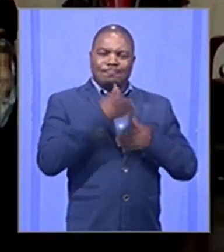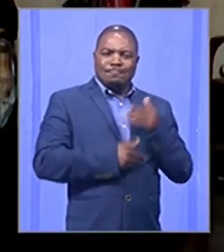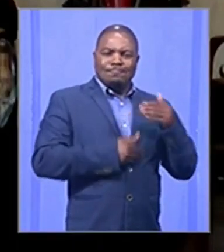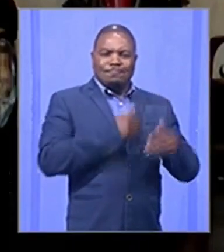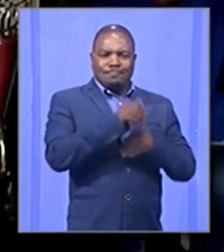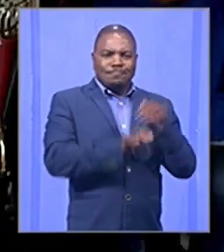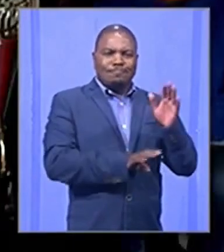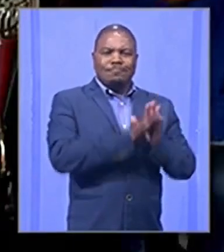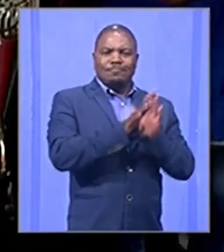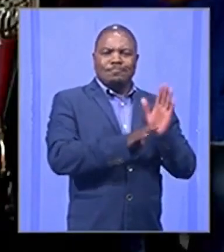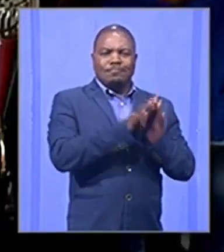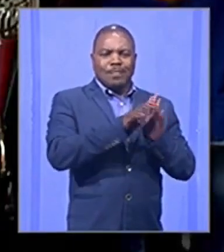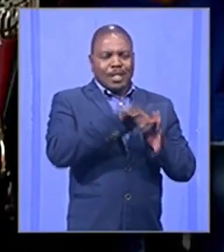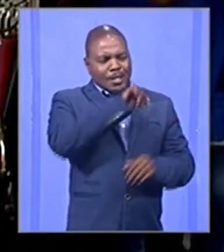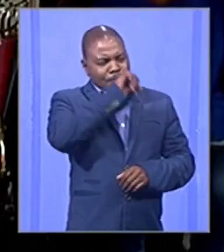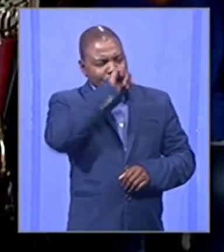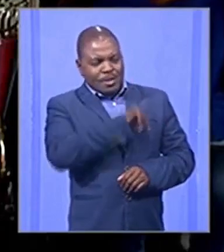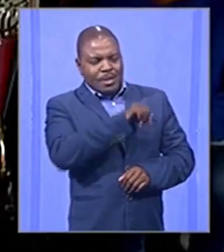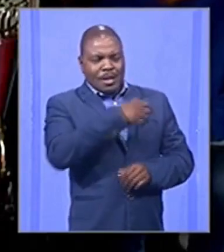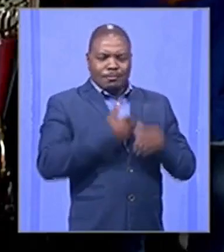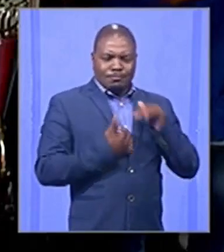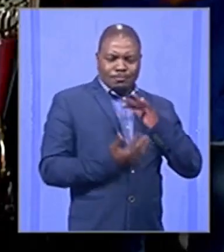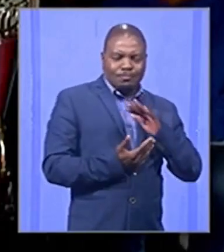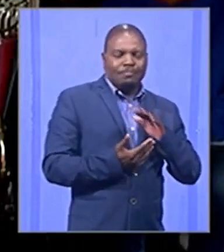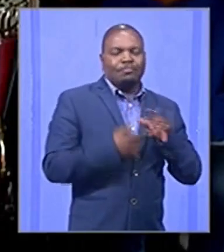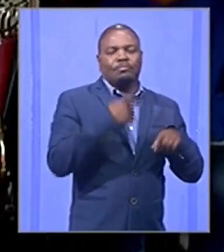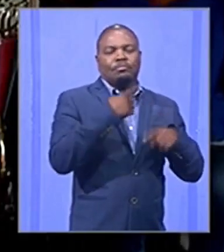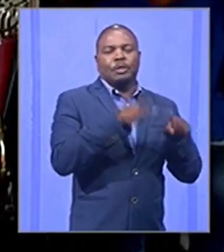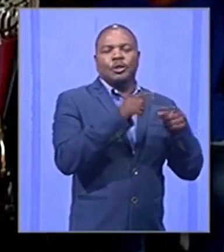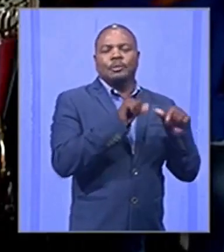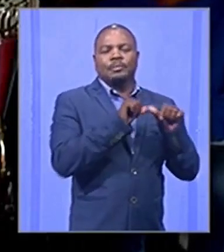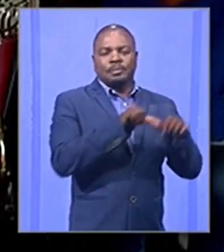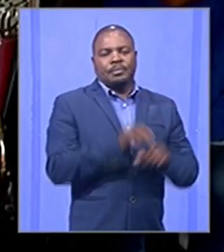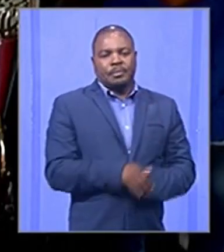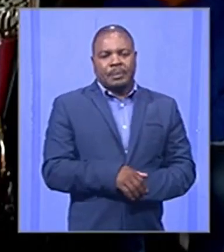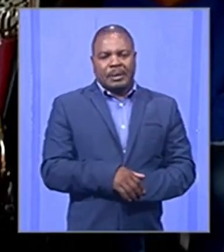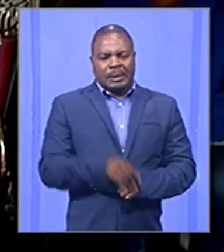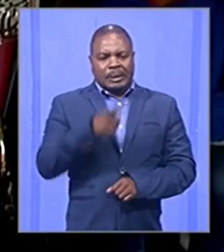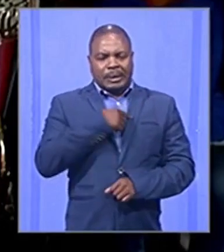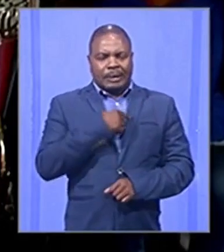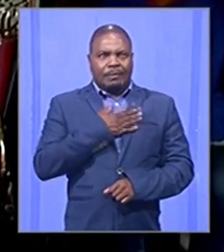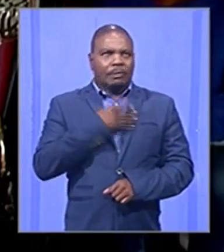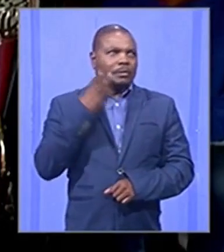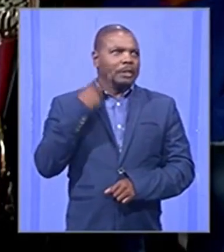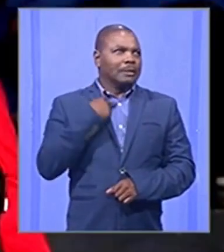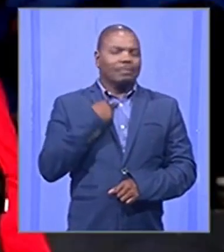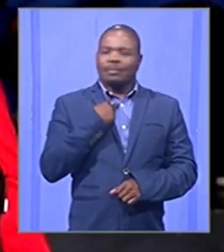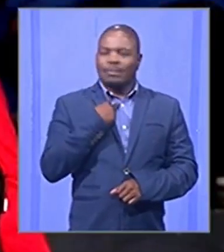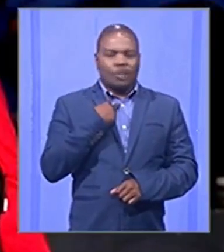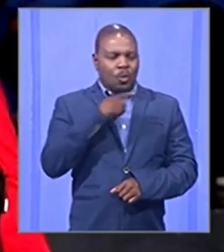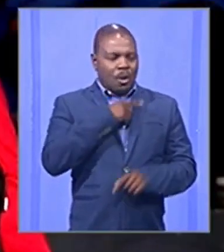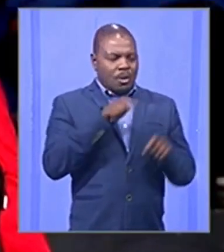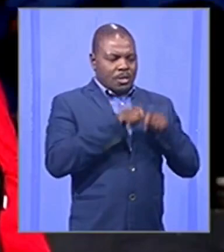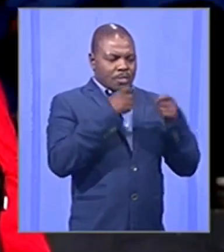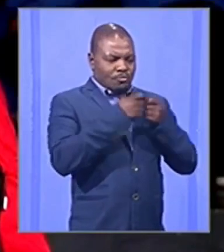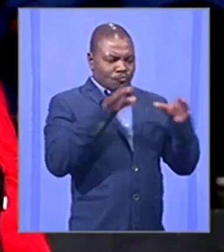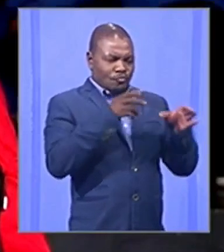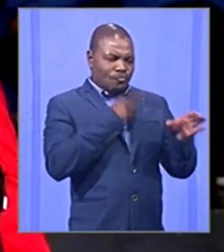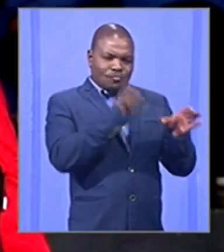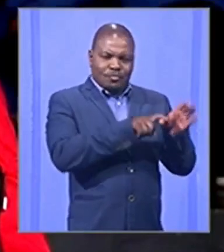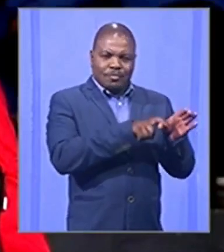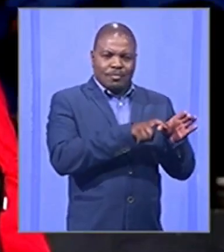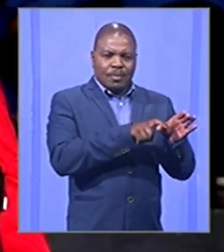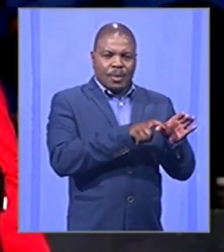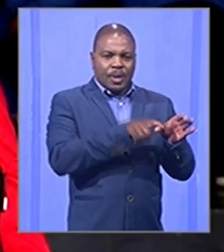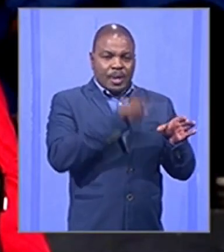etse ba tswele pele ba etse ntho ba e ratang e ba leng passionate for yona. Ga ke itshole gore be ke na le setlhopha sa o tshwana le se